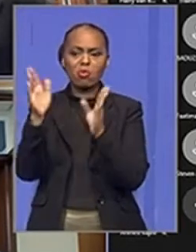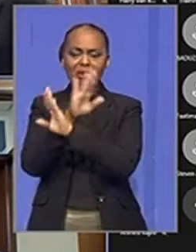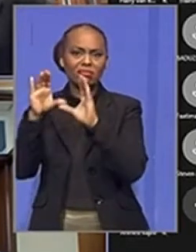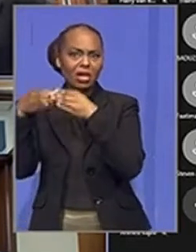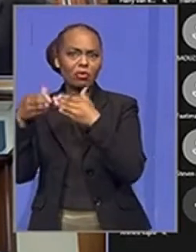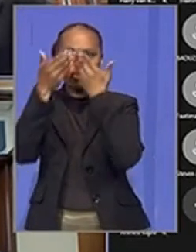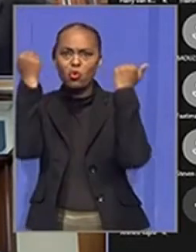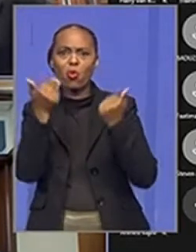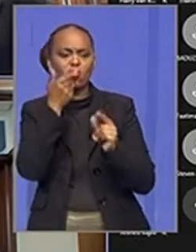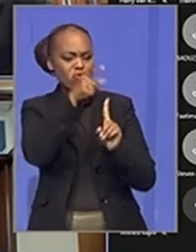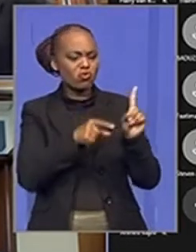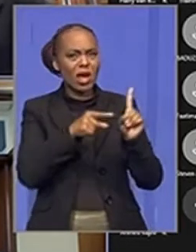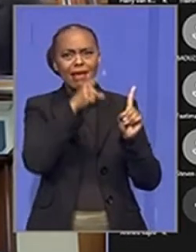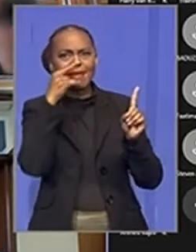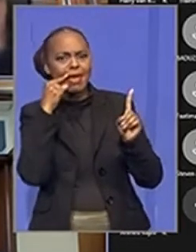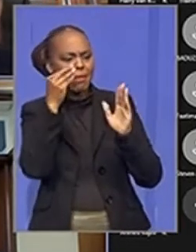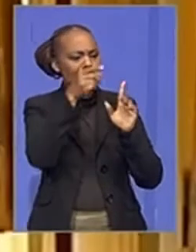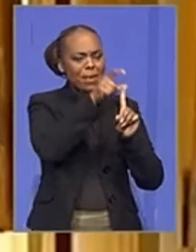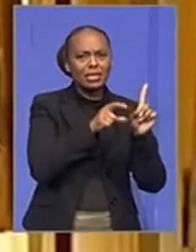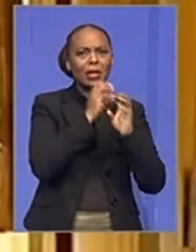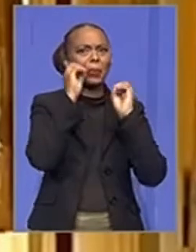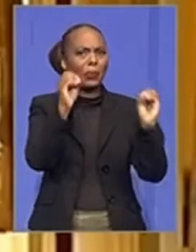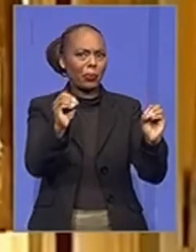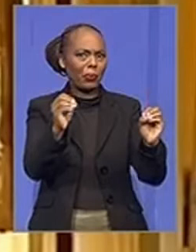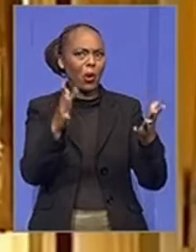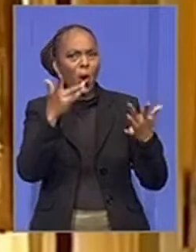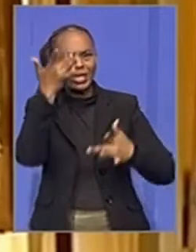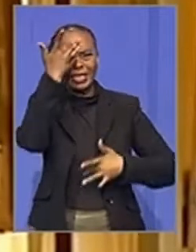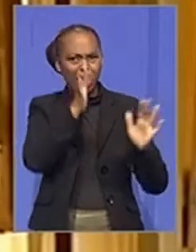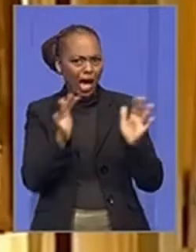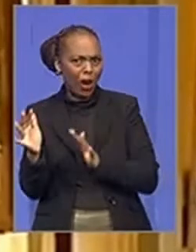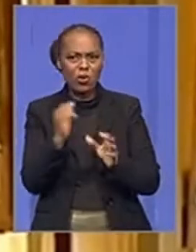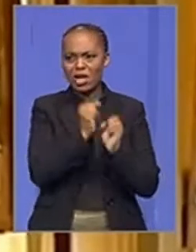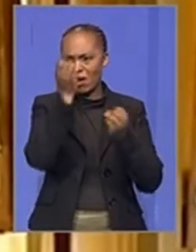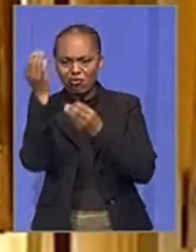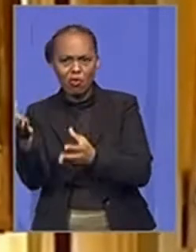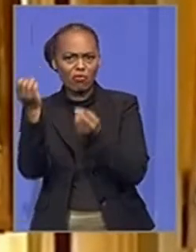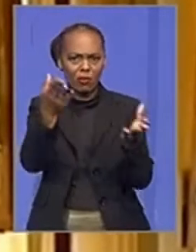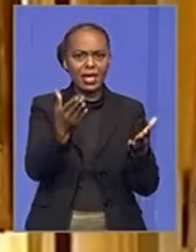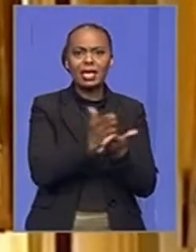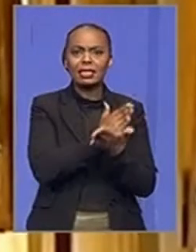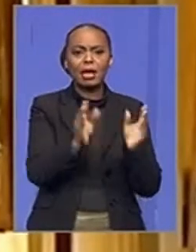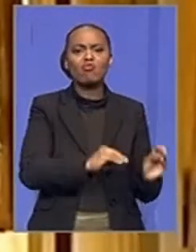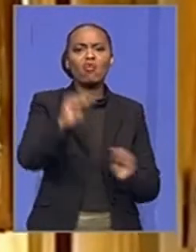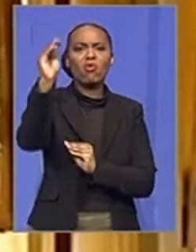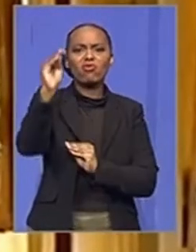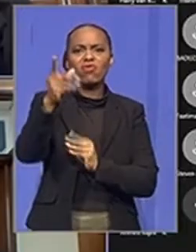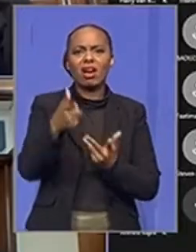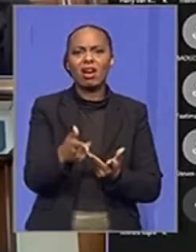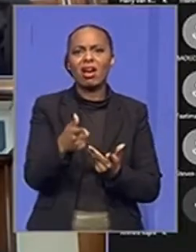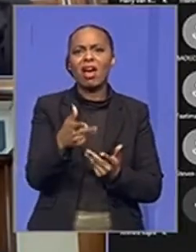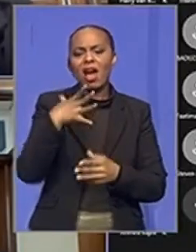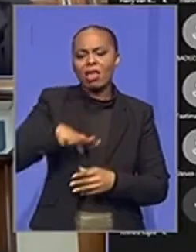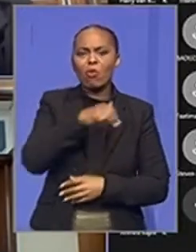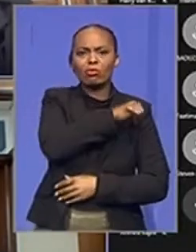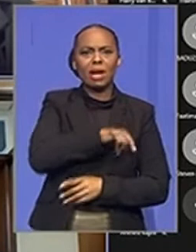patients were. They didn't come with medical records or IDs. ba bangwe ba išitšwe mafelong ao ntle le dihlare. We received concerns from family